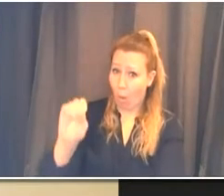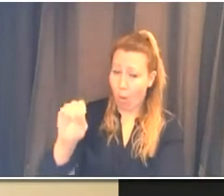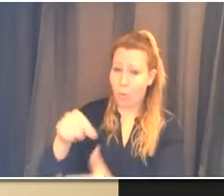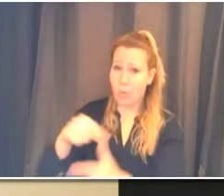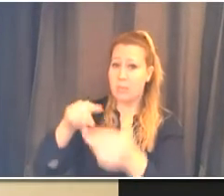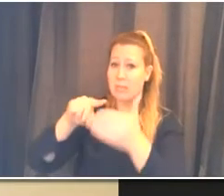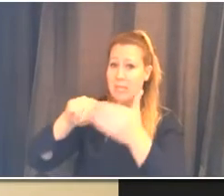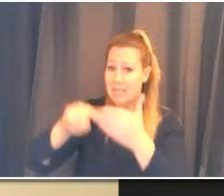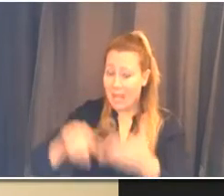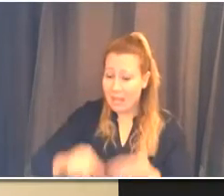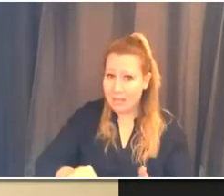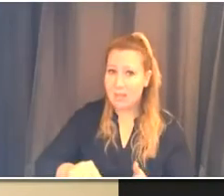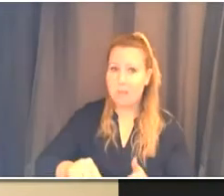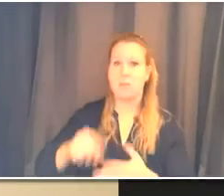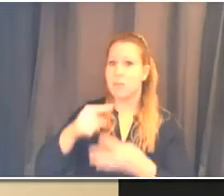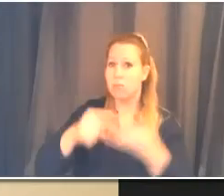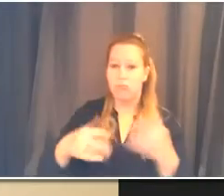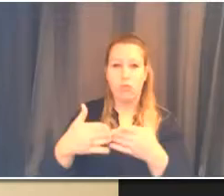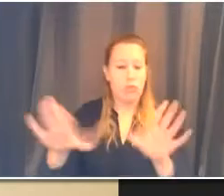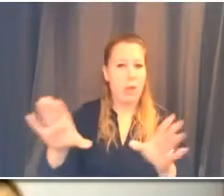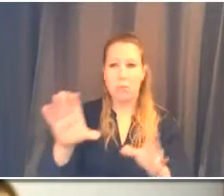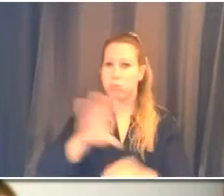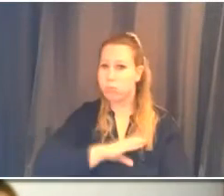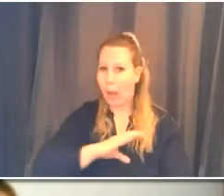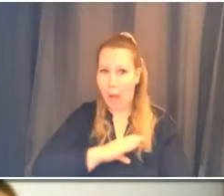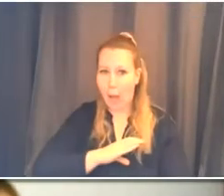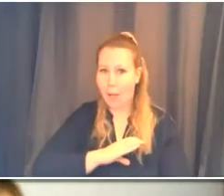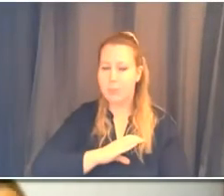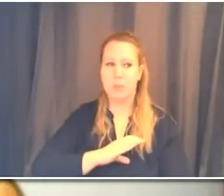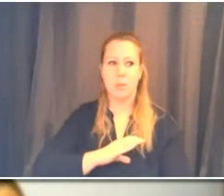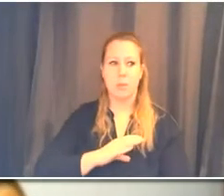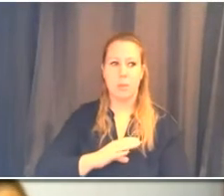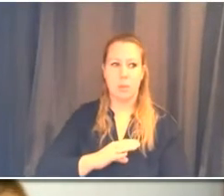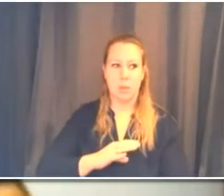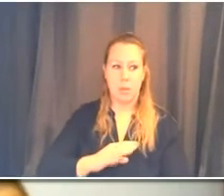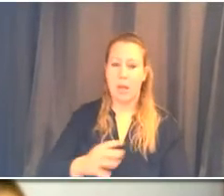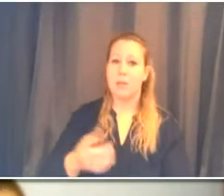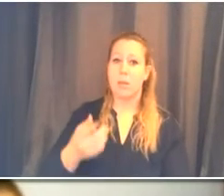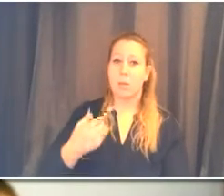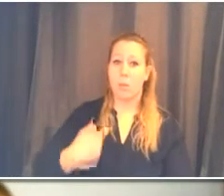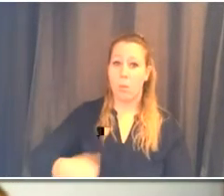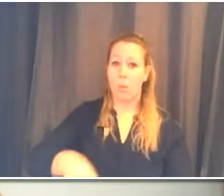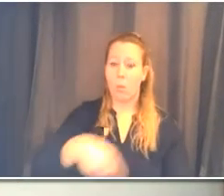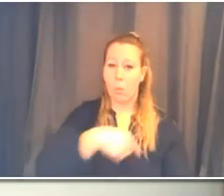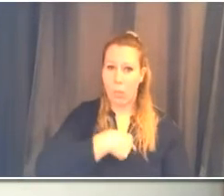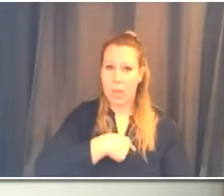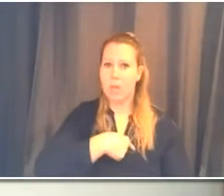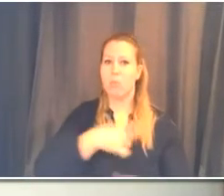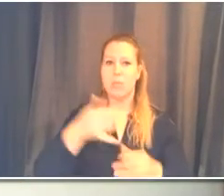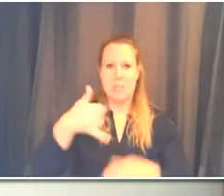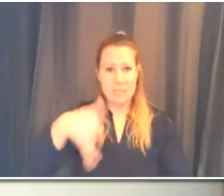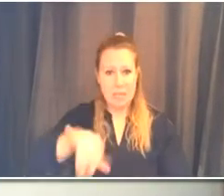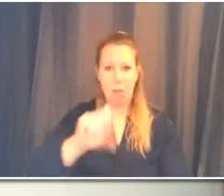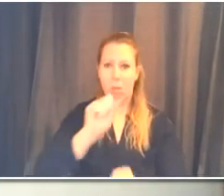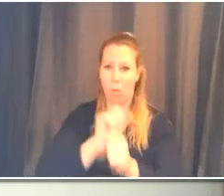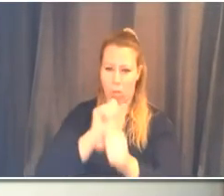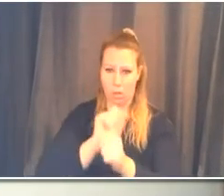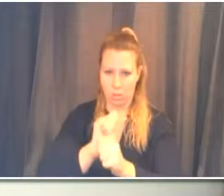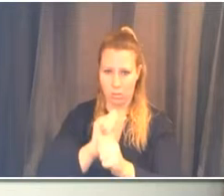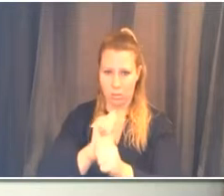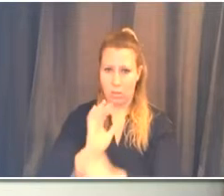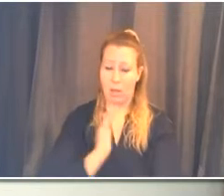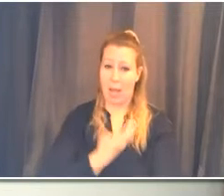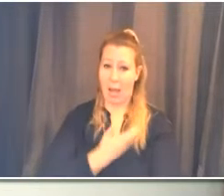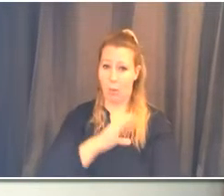made felony arrests were made over DB keep repeating ourselves but I'm in the middle of my answer now so we were doing our